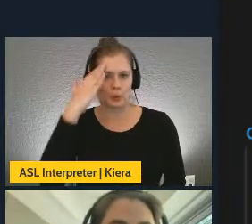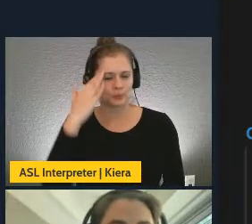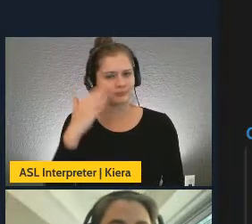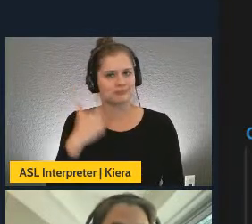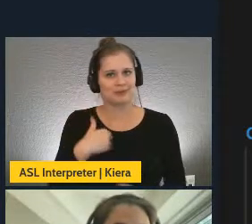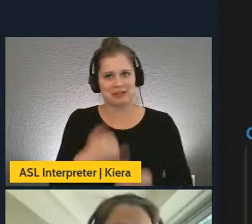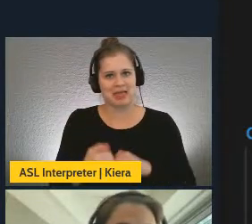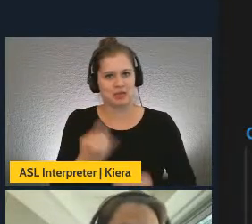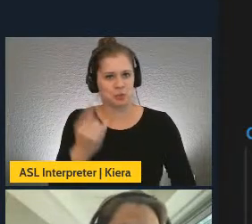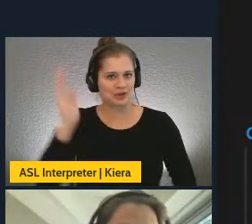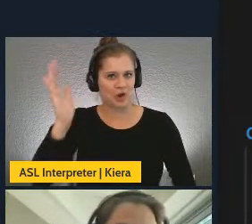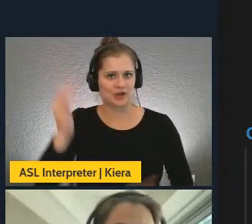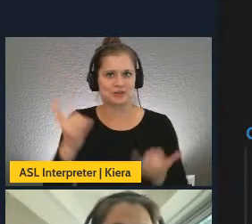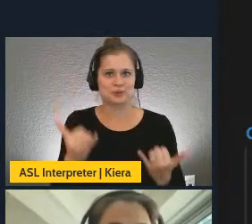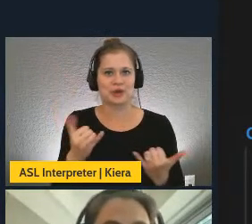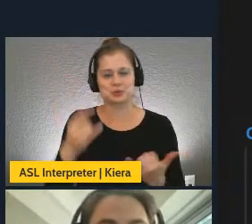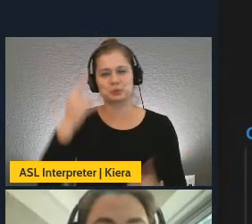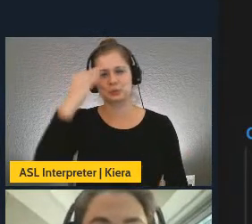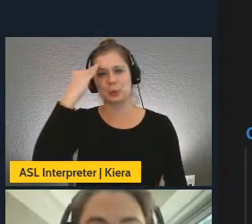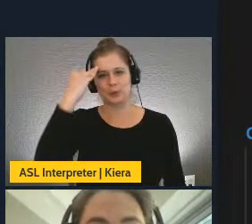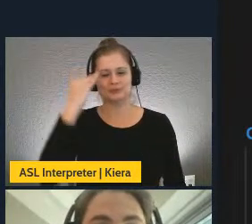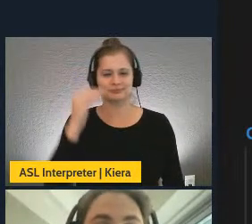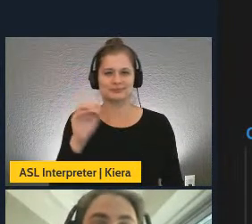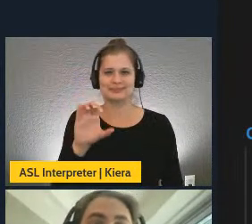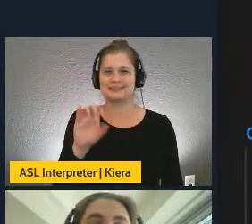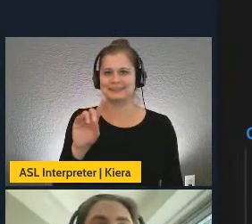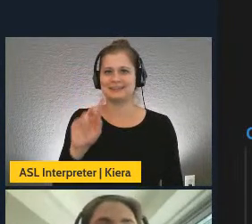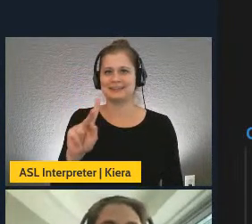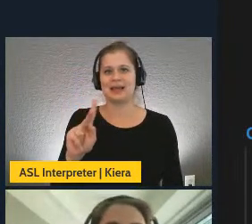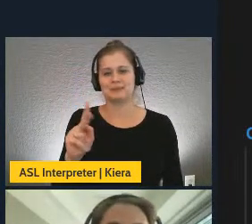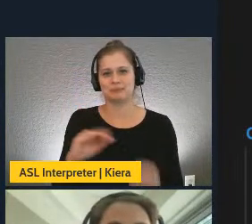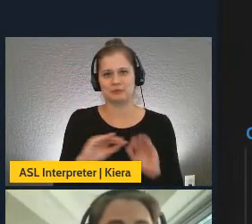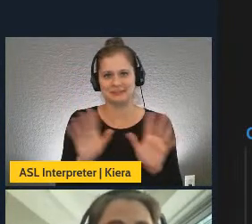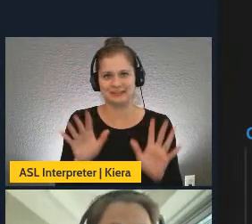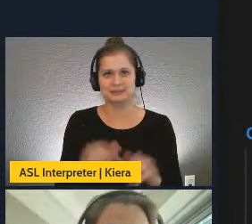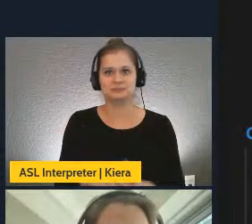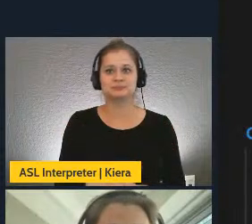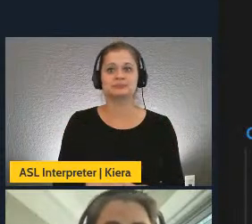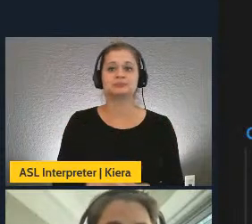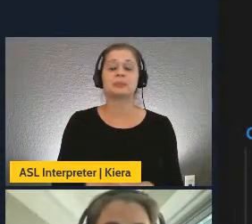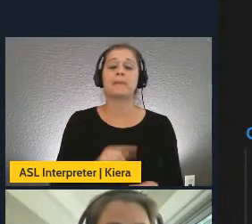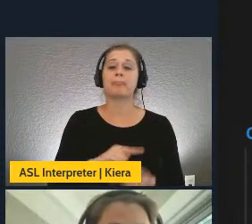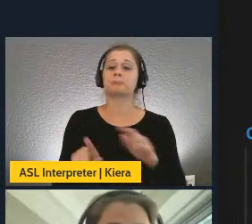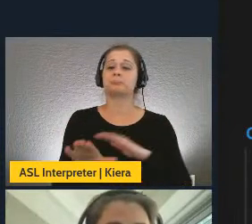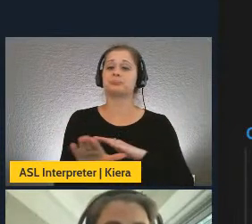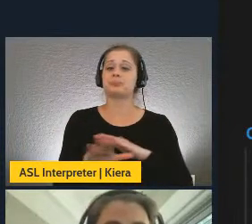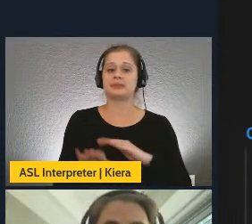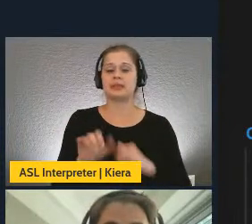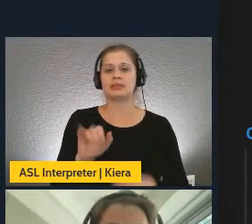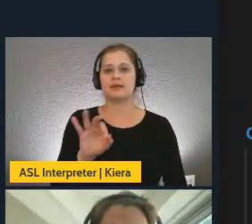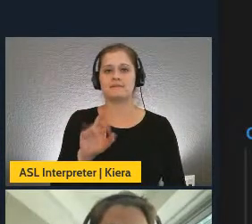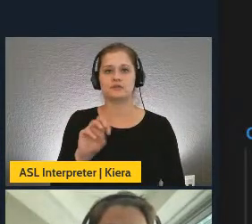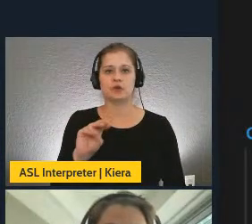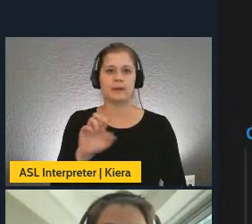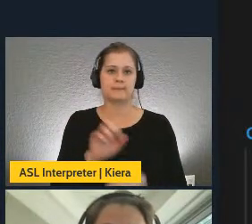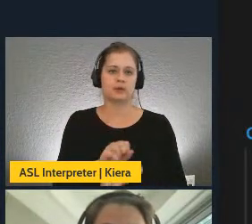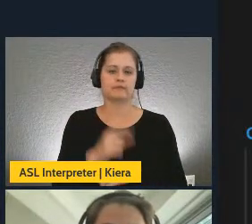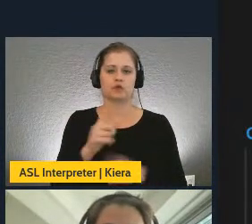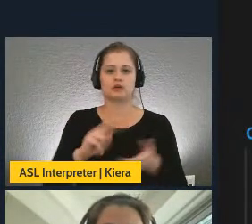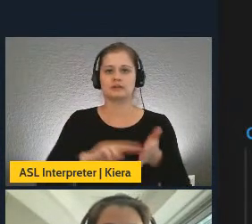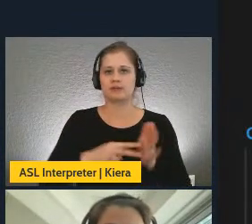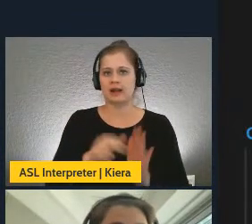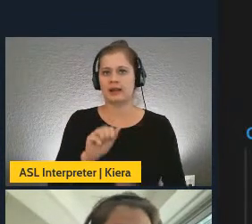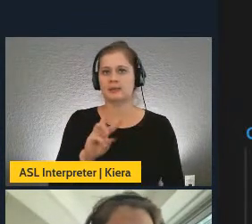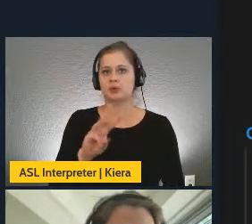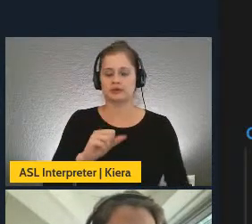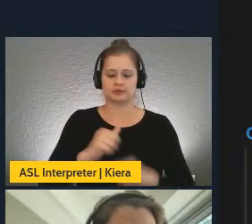day. So you've seen a whole bunch of talks today about CDK. But basically, it's a framework for defining your AWS infrastructure as code